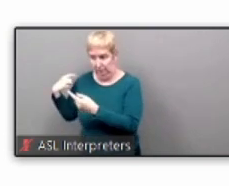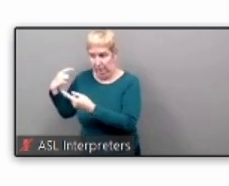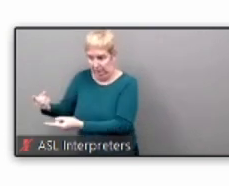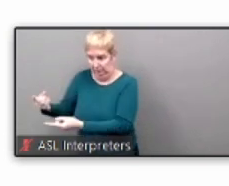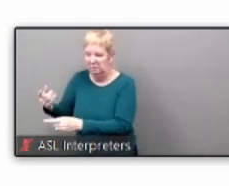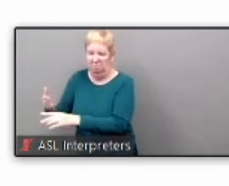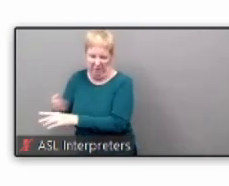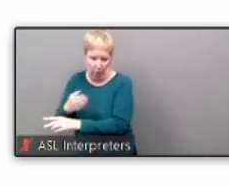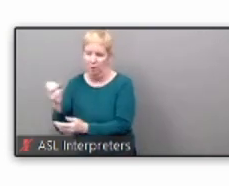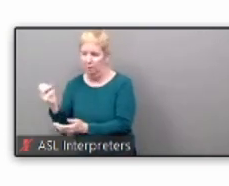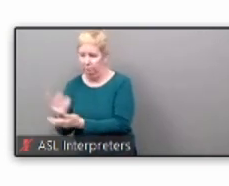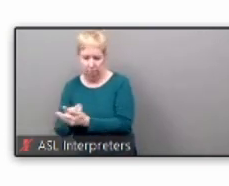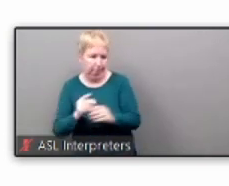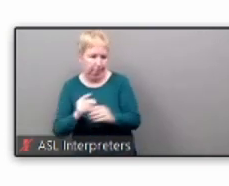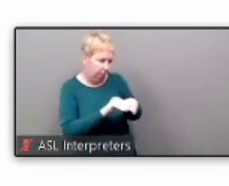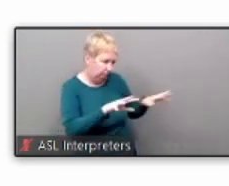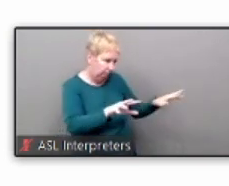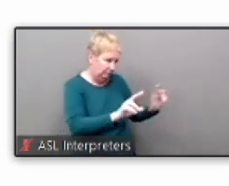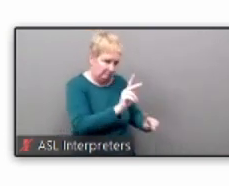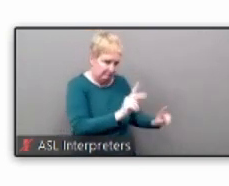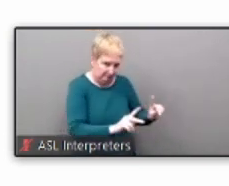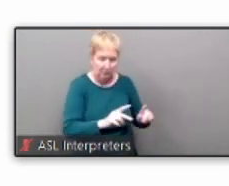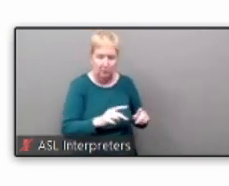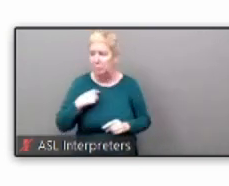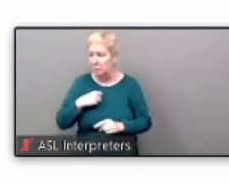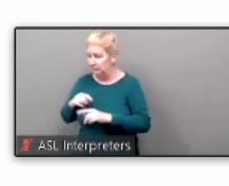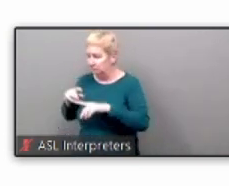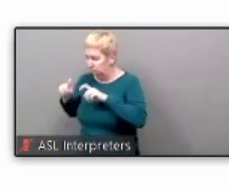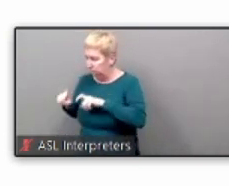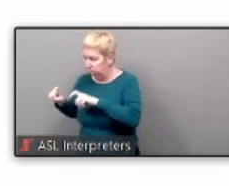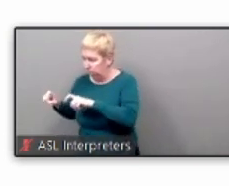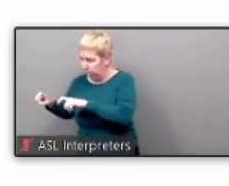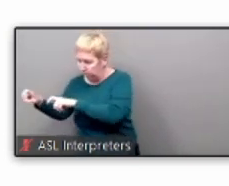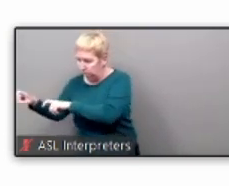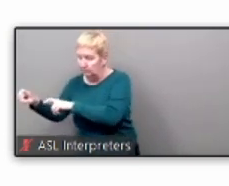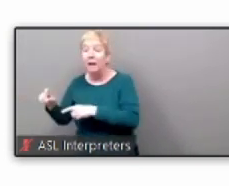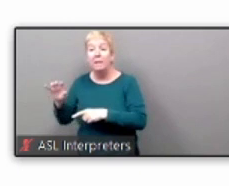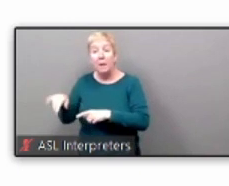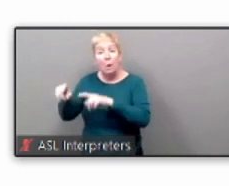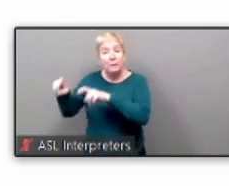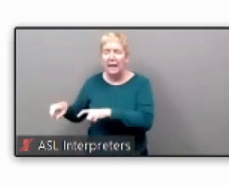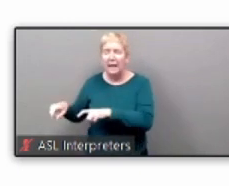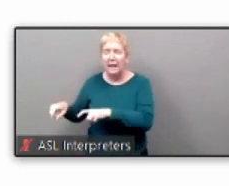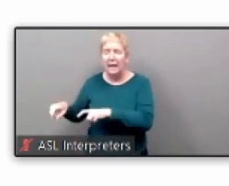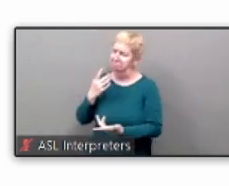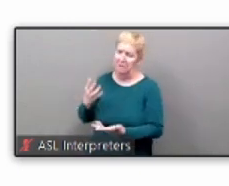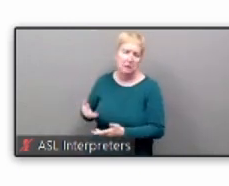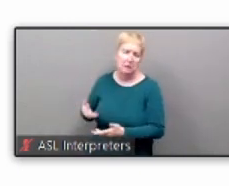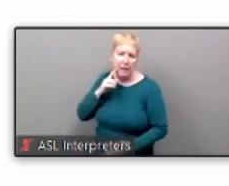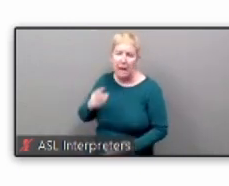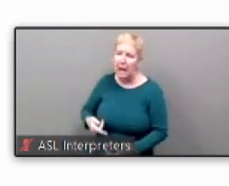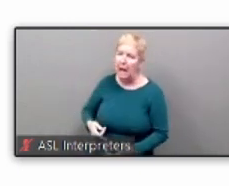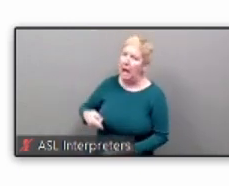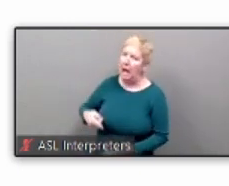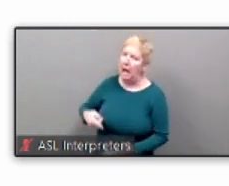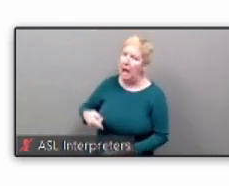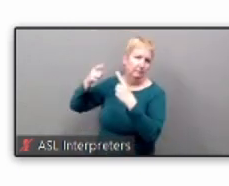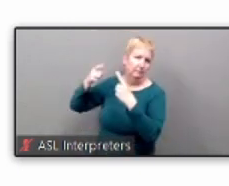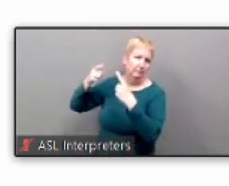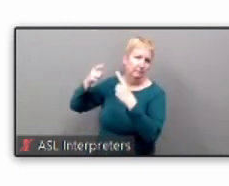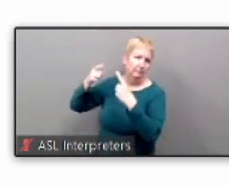prior to authorization of the COVID-19 vaccines, and these demonstrated really high efficacy and